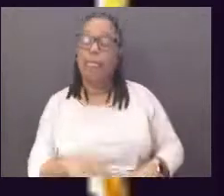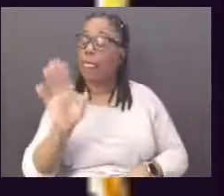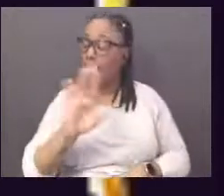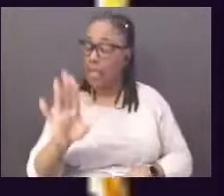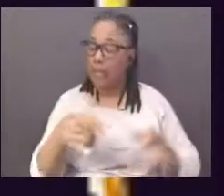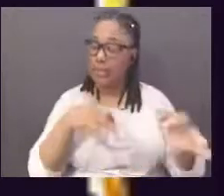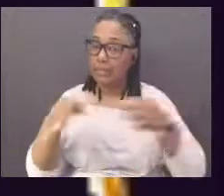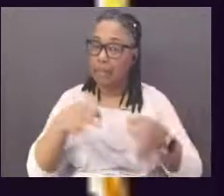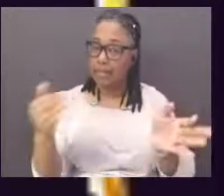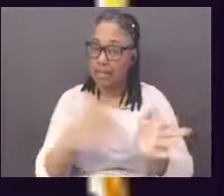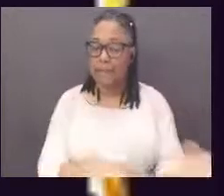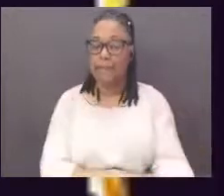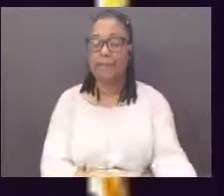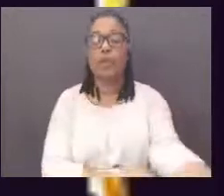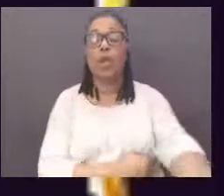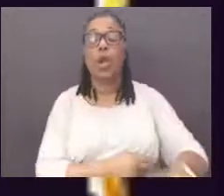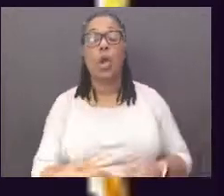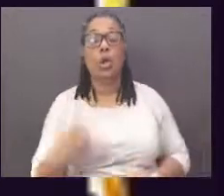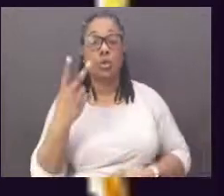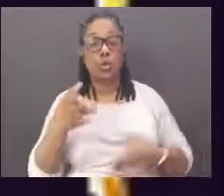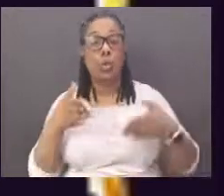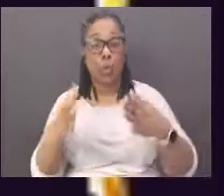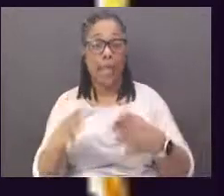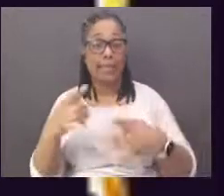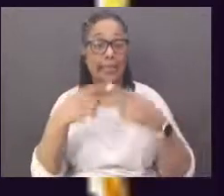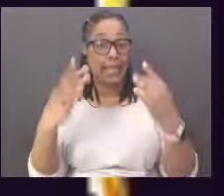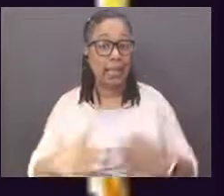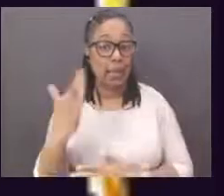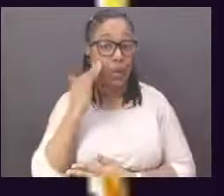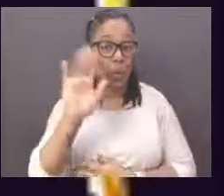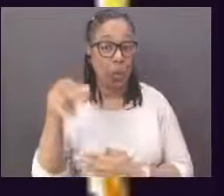the enemy will know your name. And the first is, if you